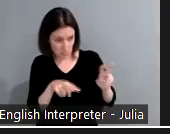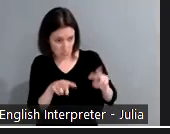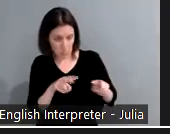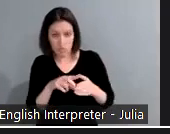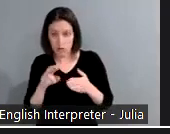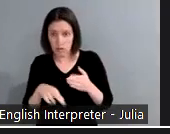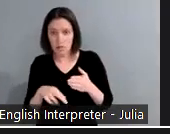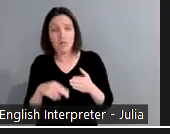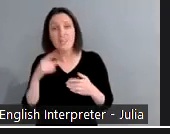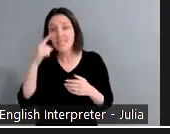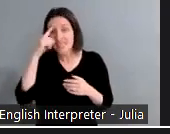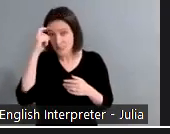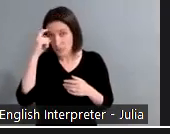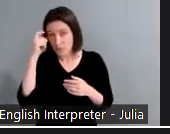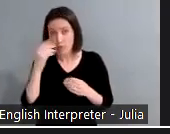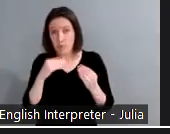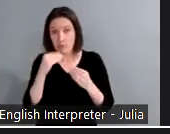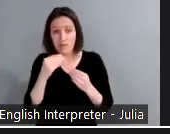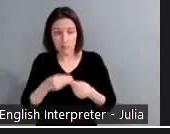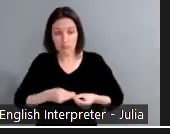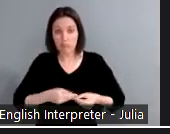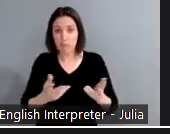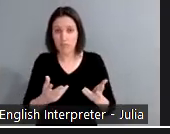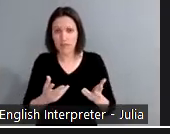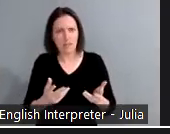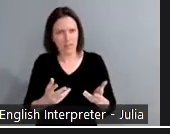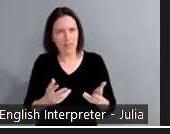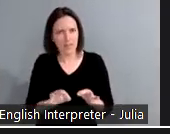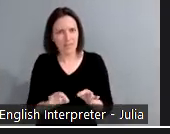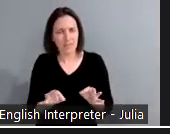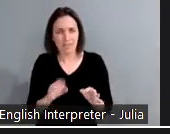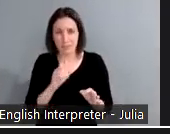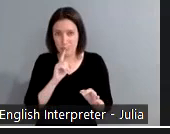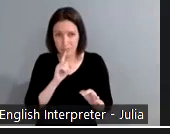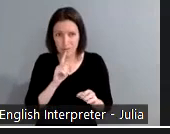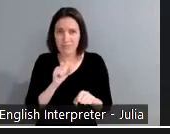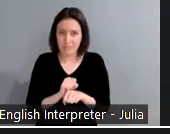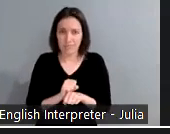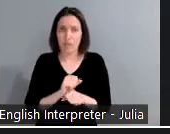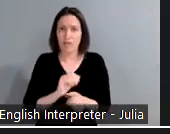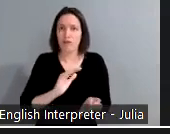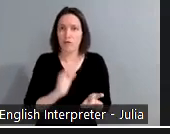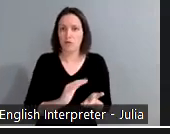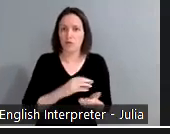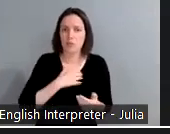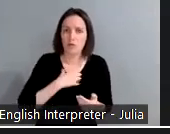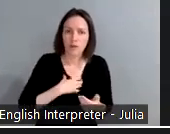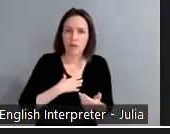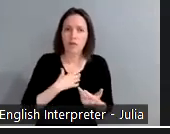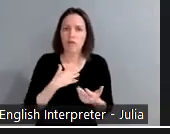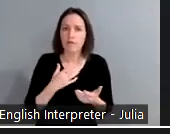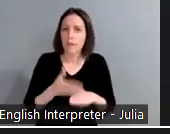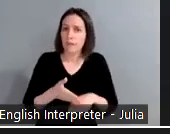meals significantly reduced child hunger and improved diet quality, prompting Congress to